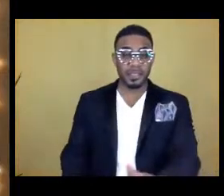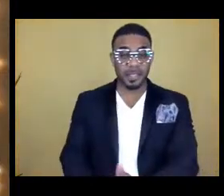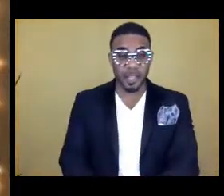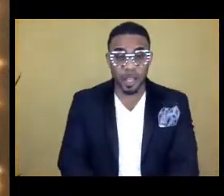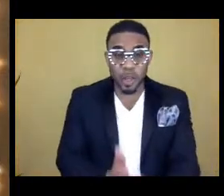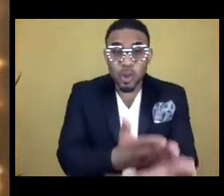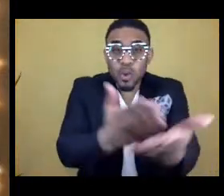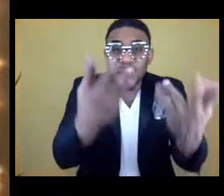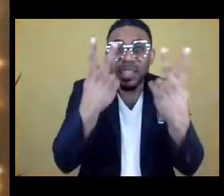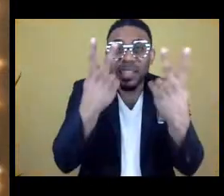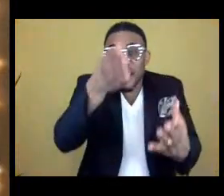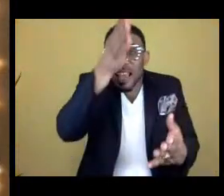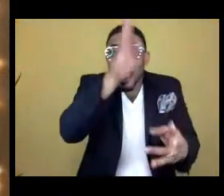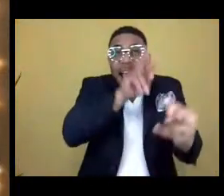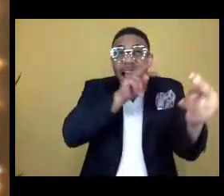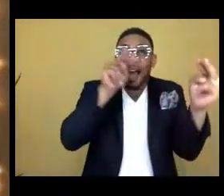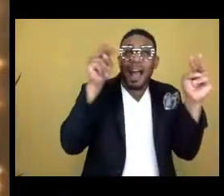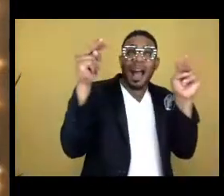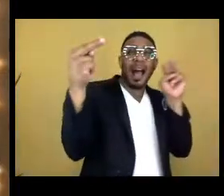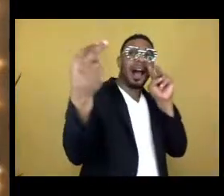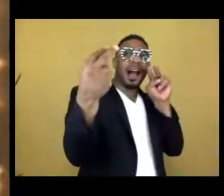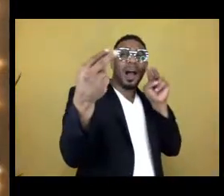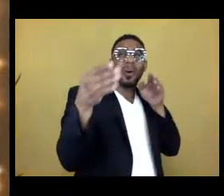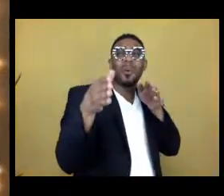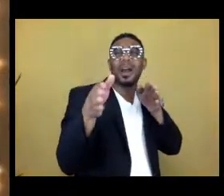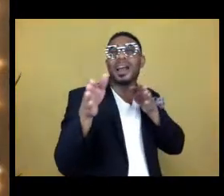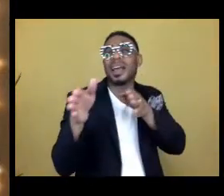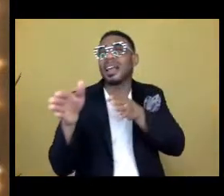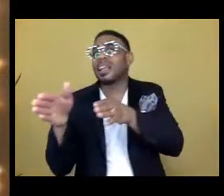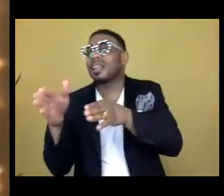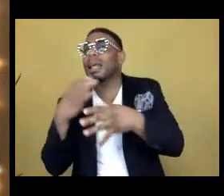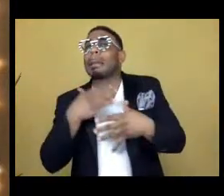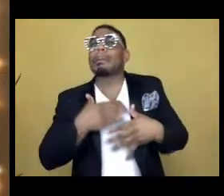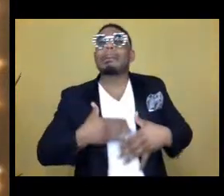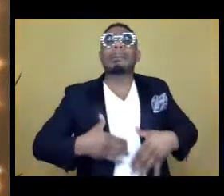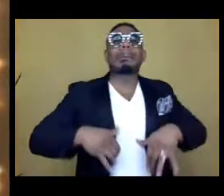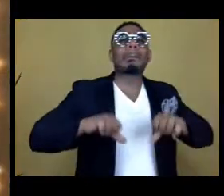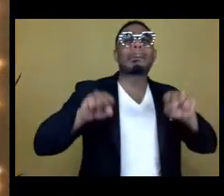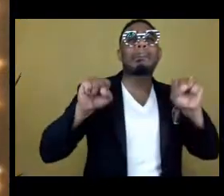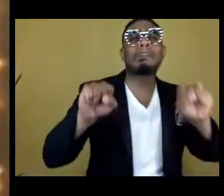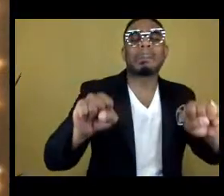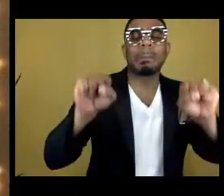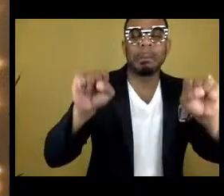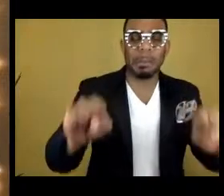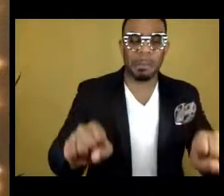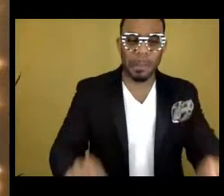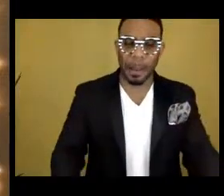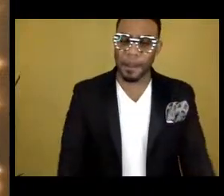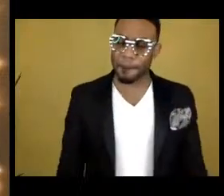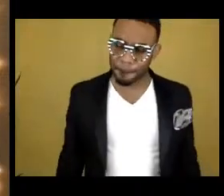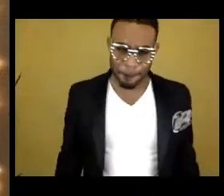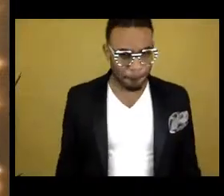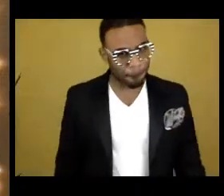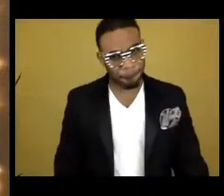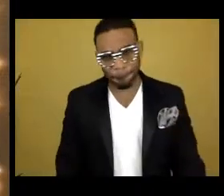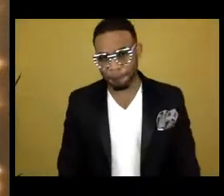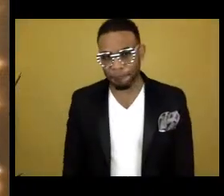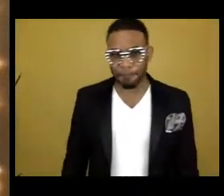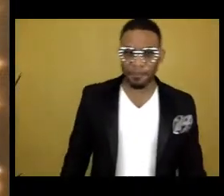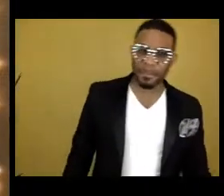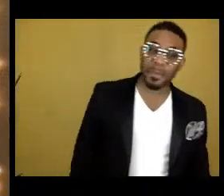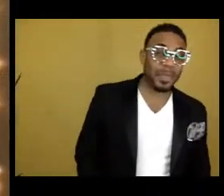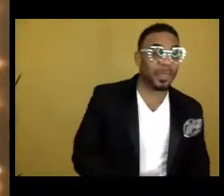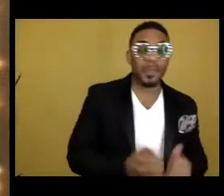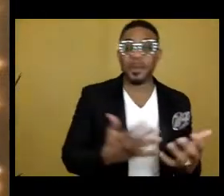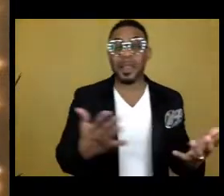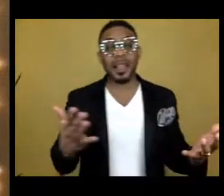could. You see God in ways I wish I could.